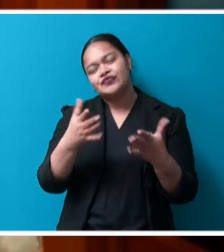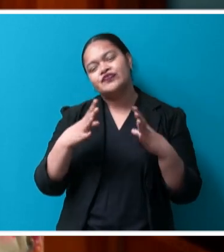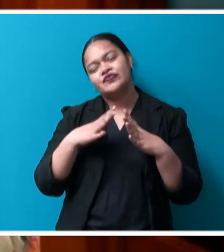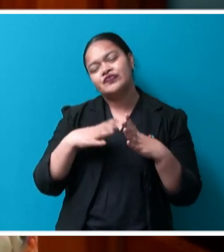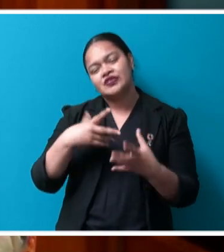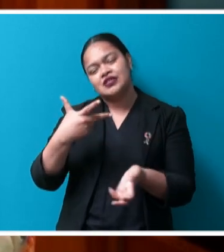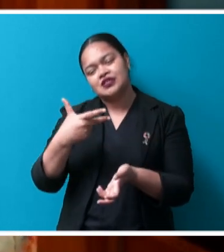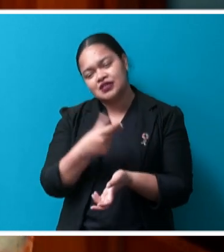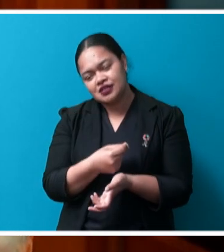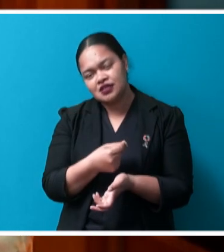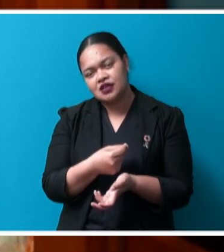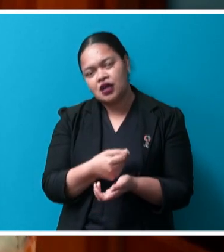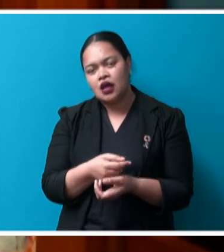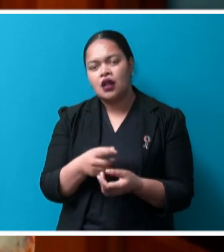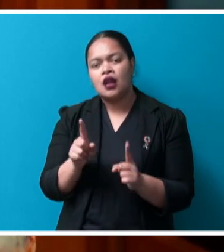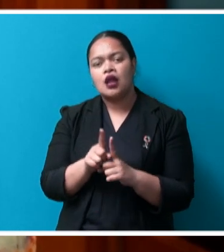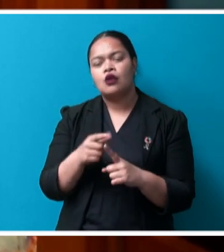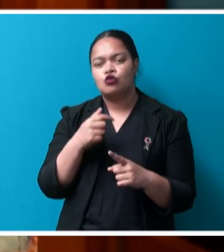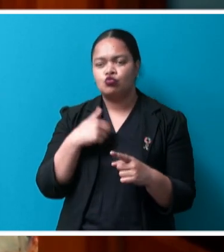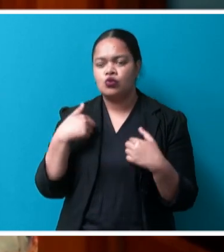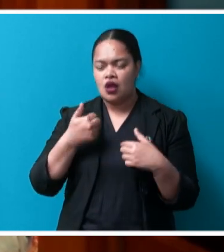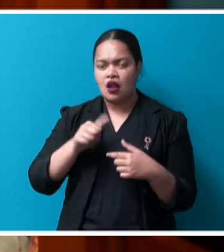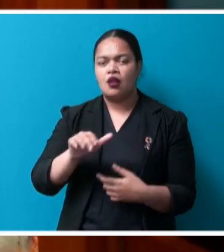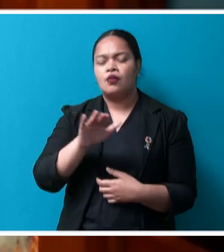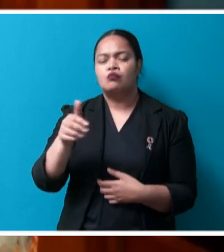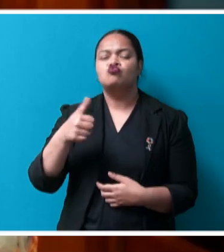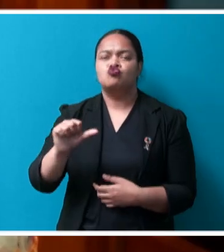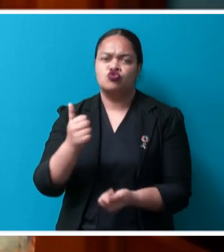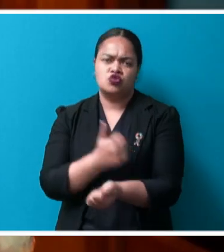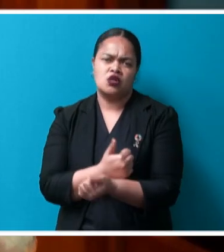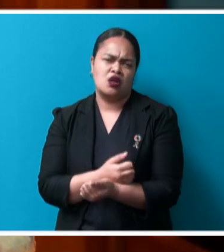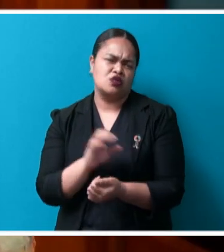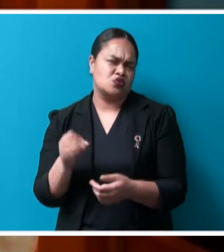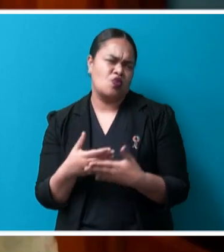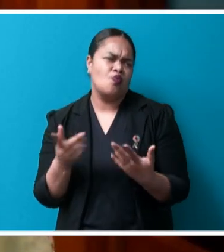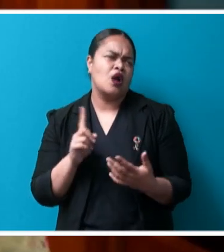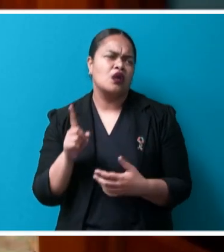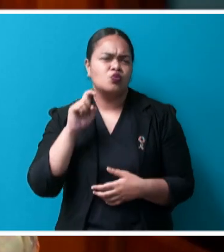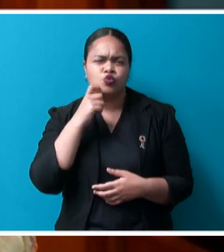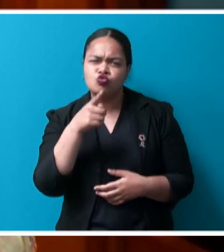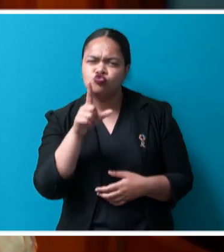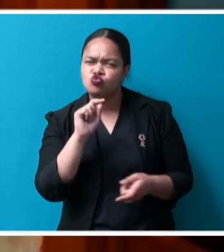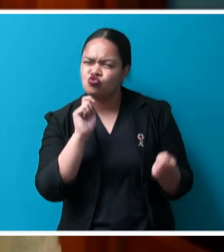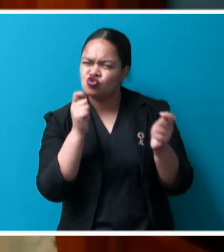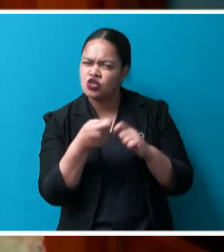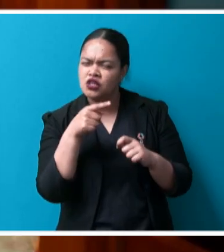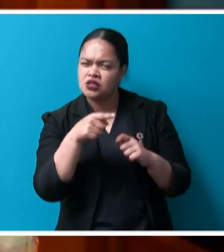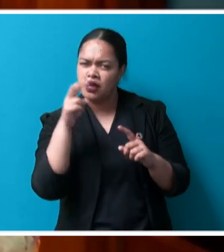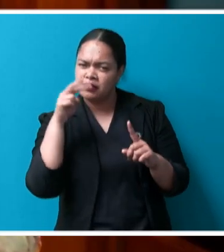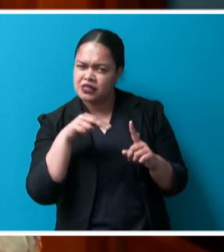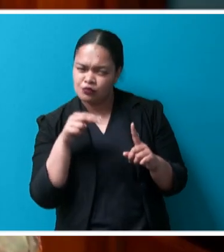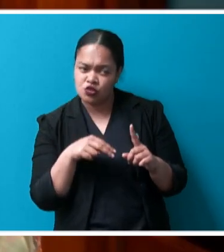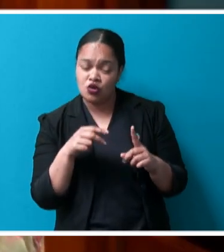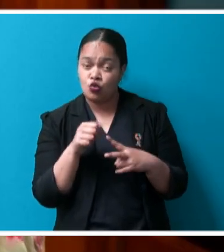of HIV. So in that area, Minister, how would you, or what will you do to change this perception? And we were